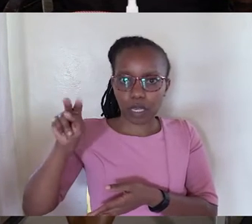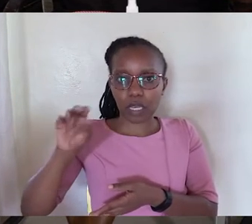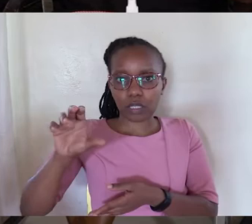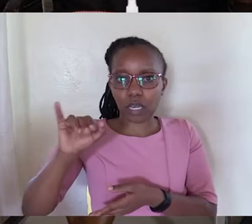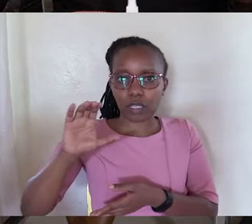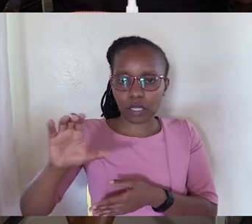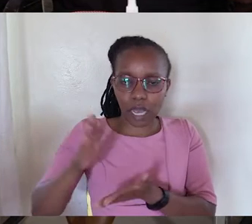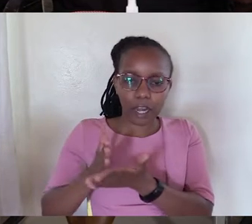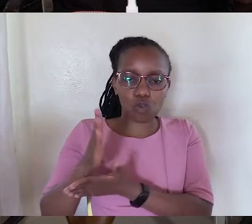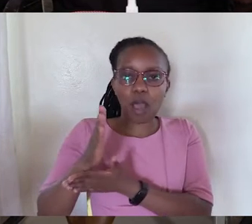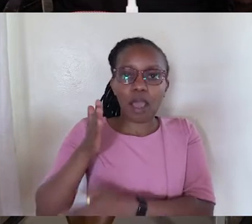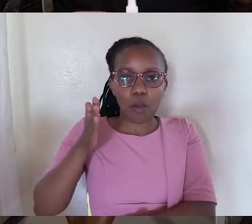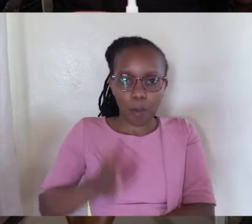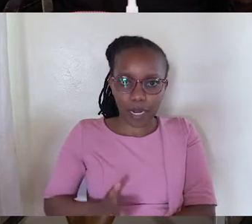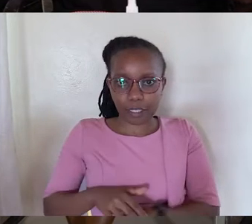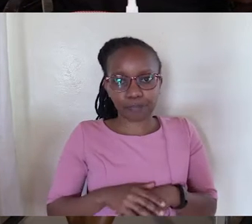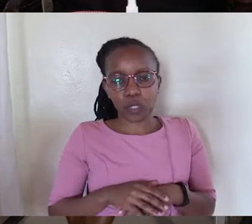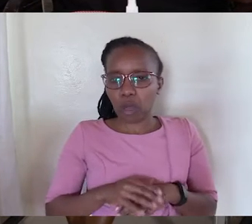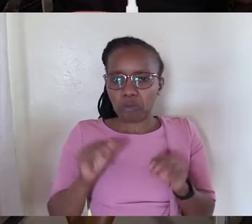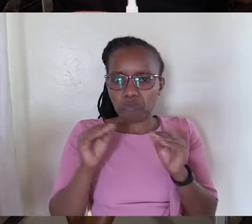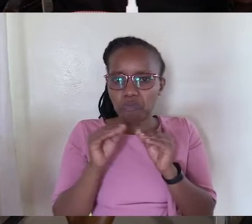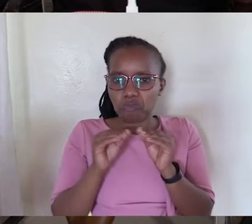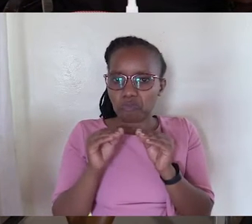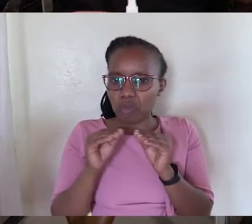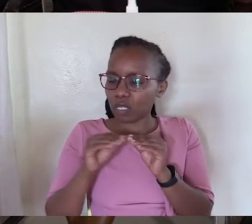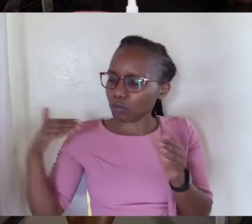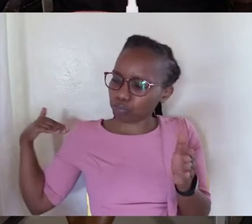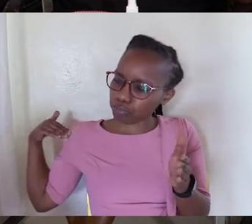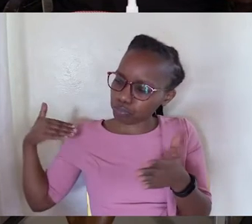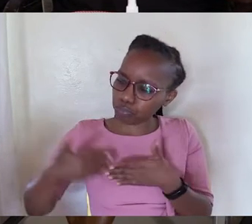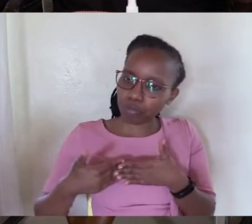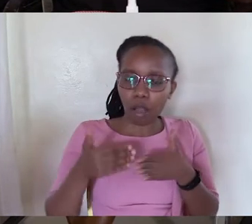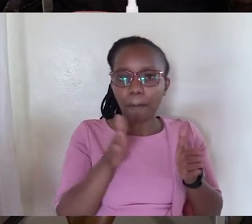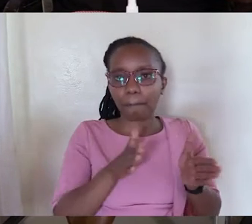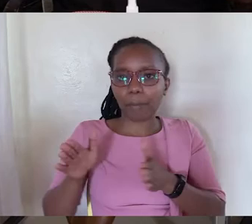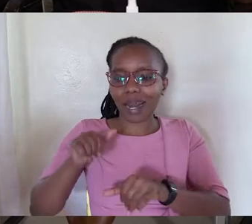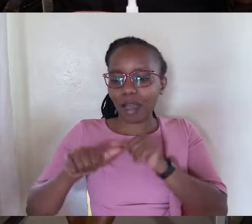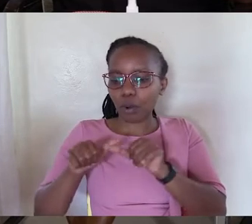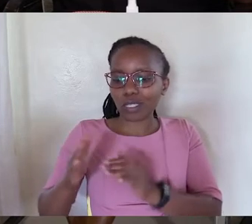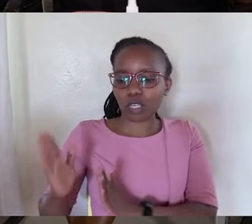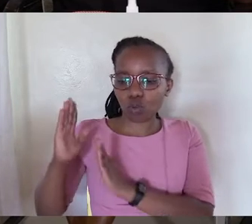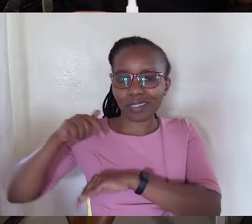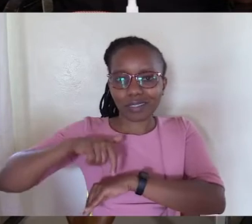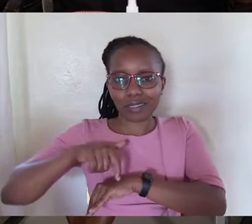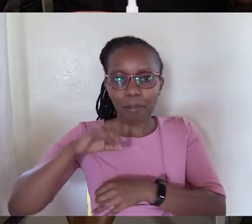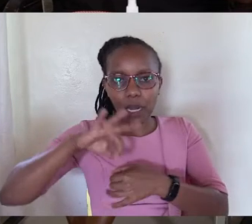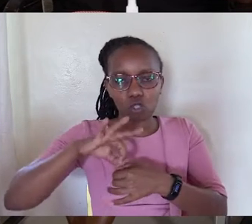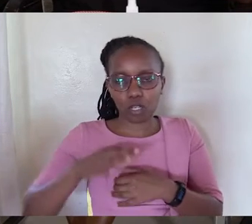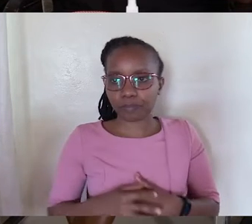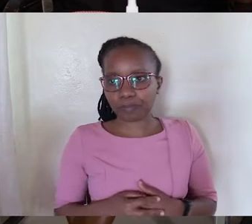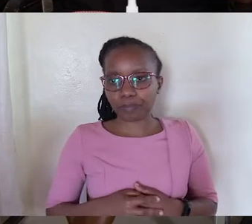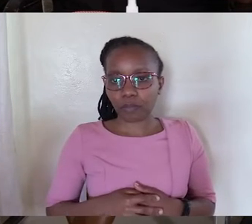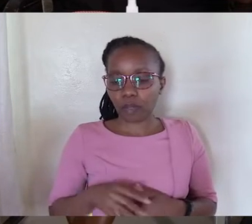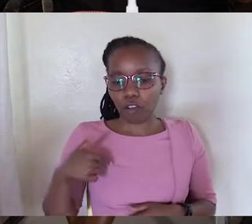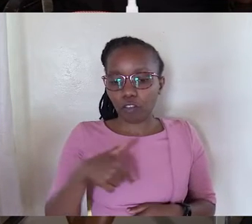the human rights. So we've been meeting since last year to plan for security during election.